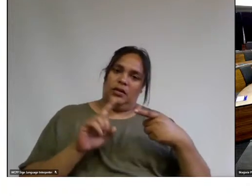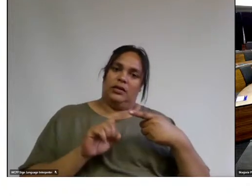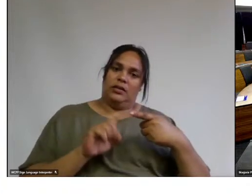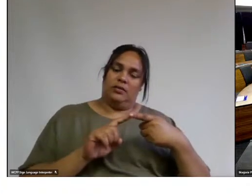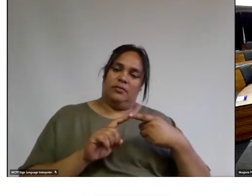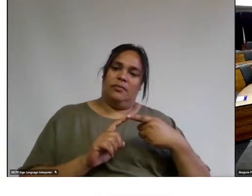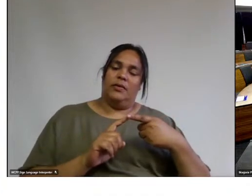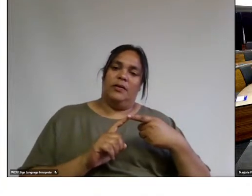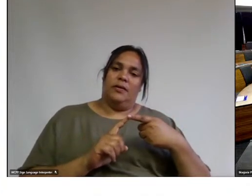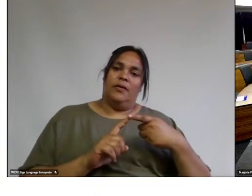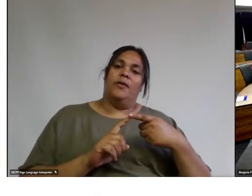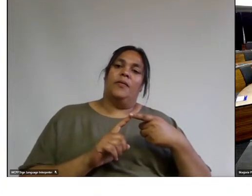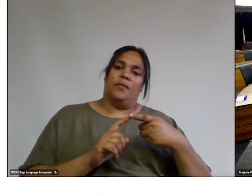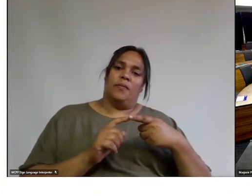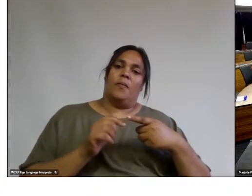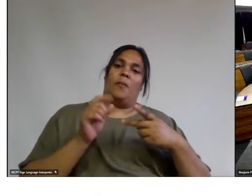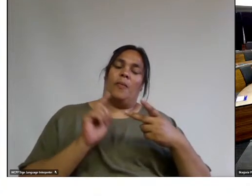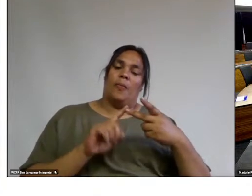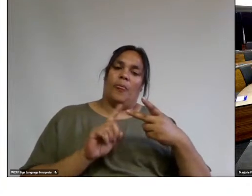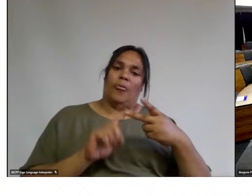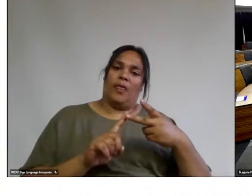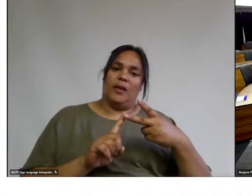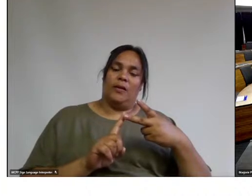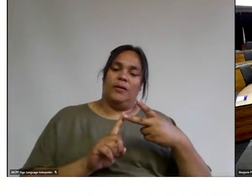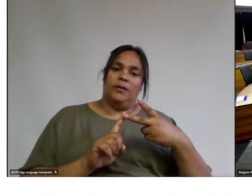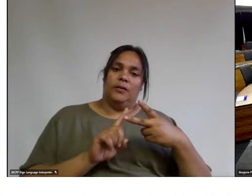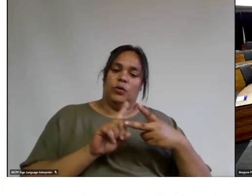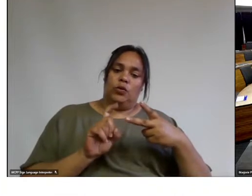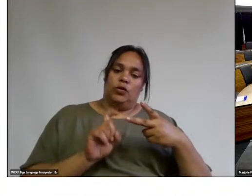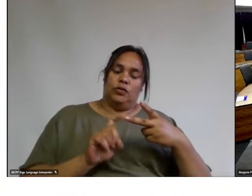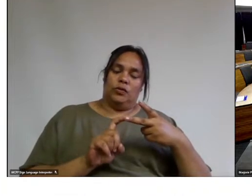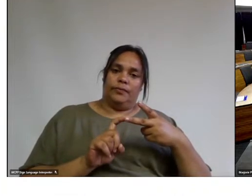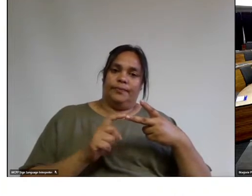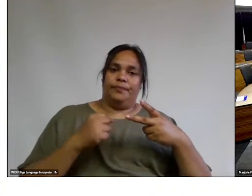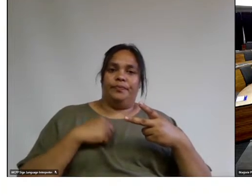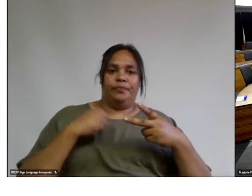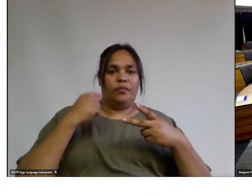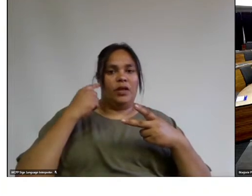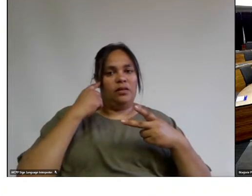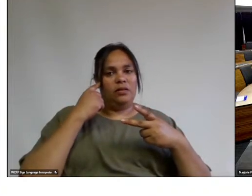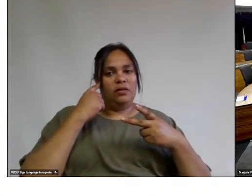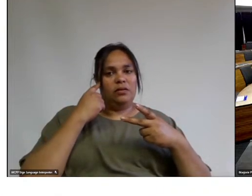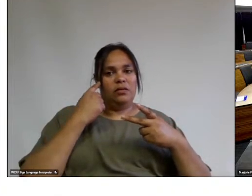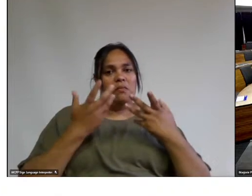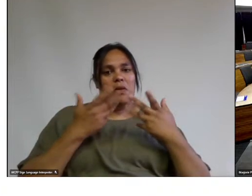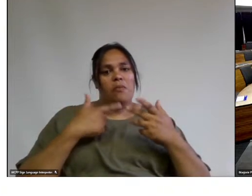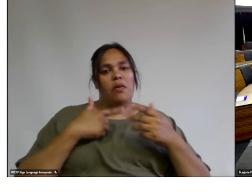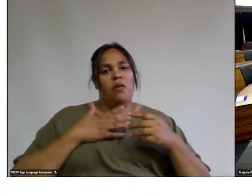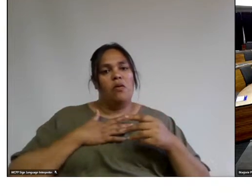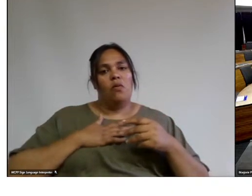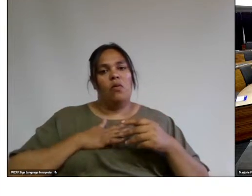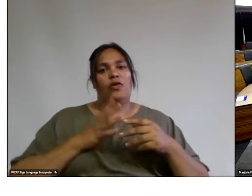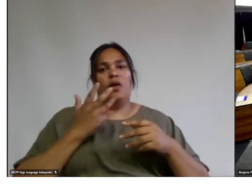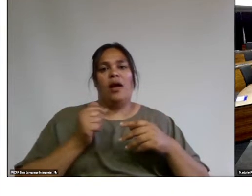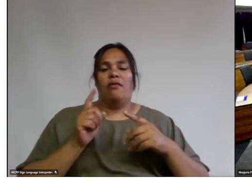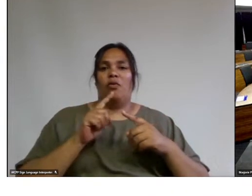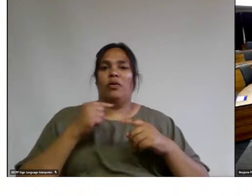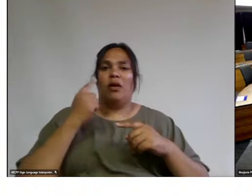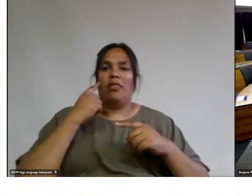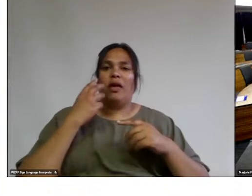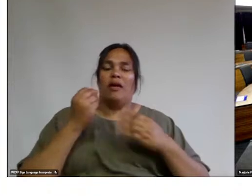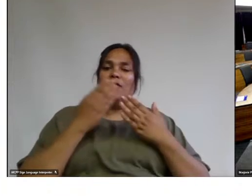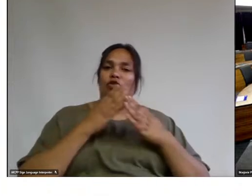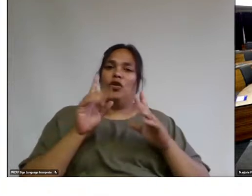Chair. Then further than that, Chair, I think I would love to have, I think I've got some